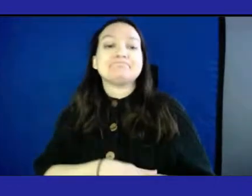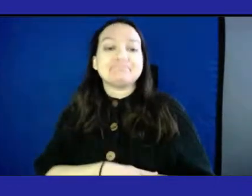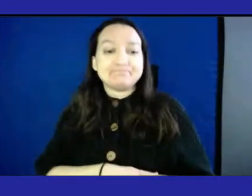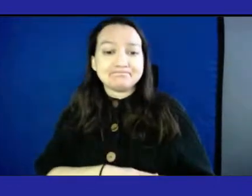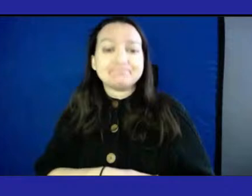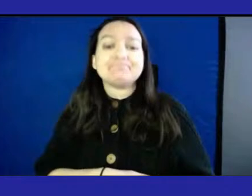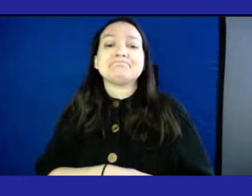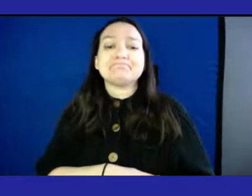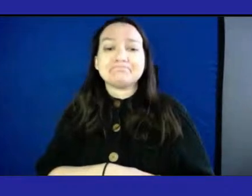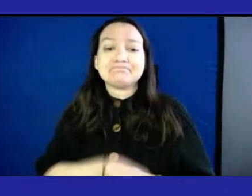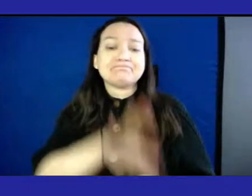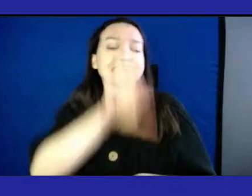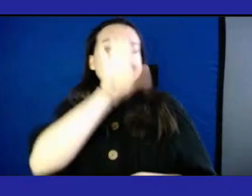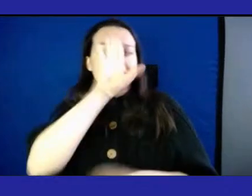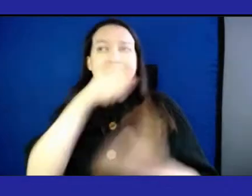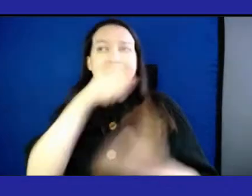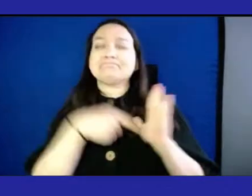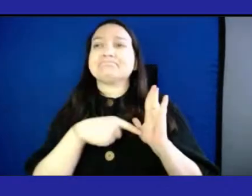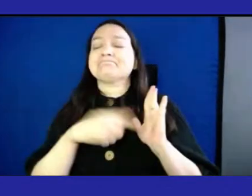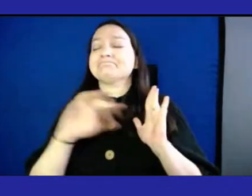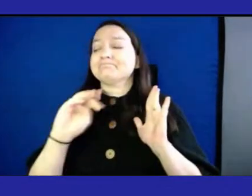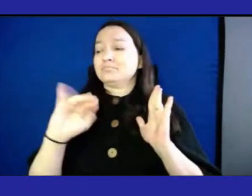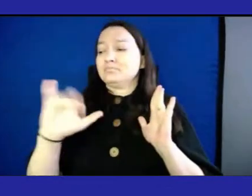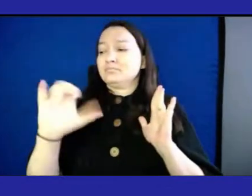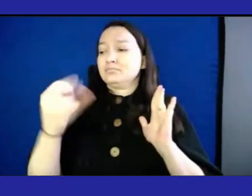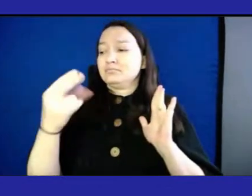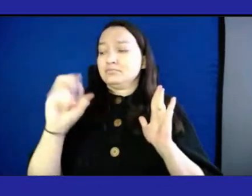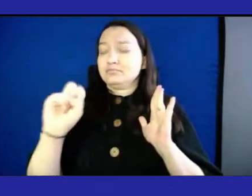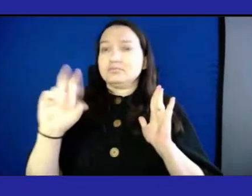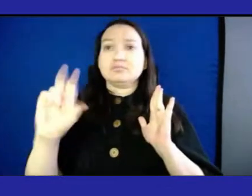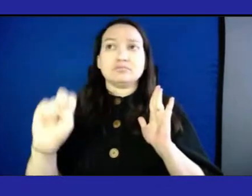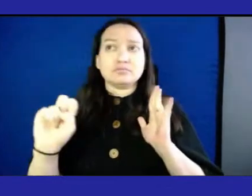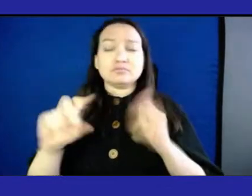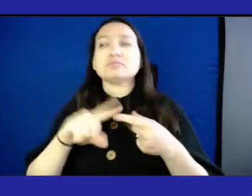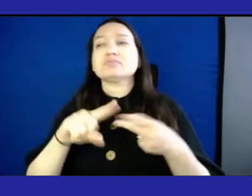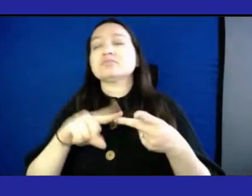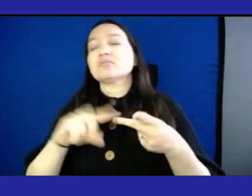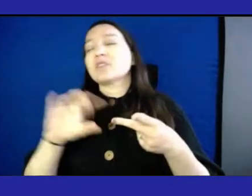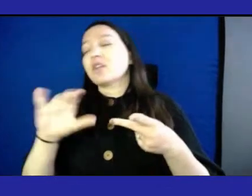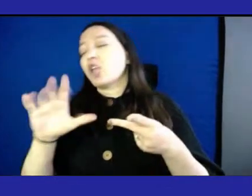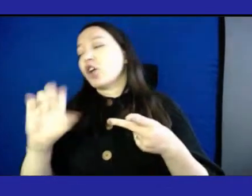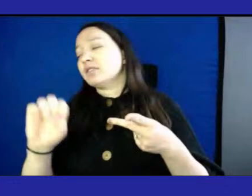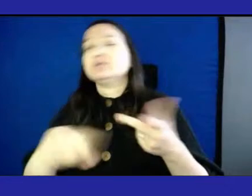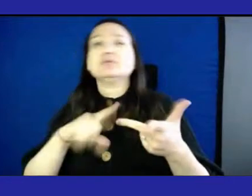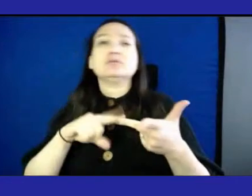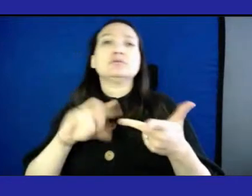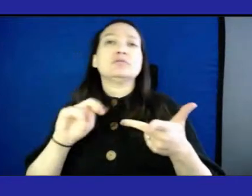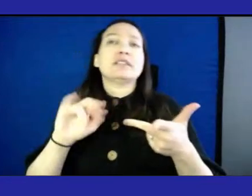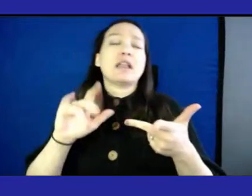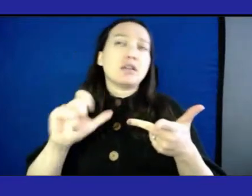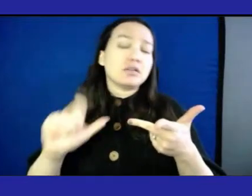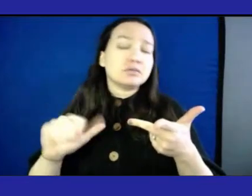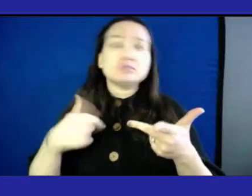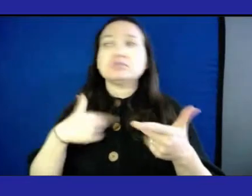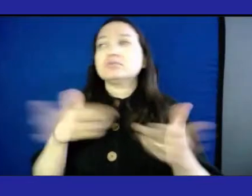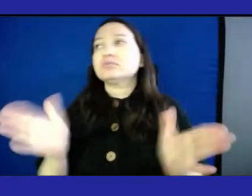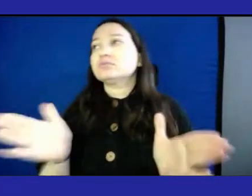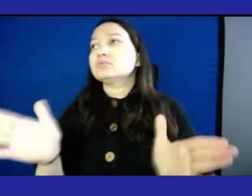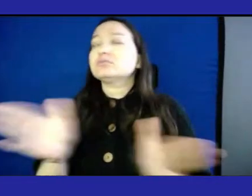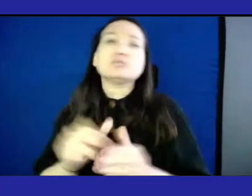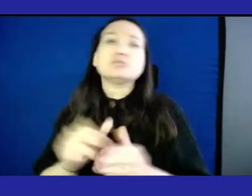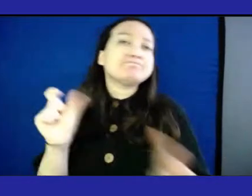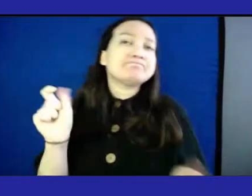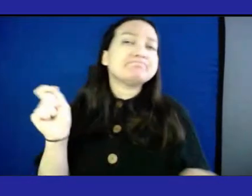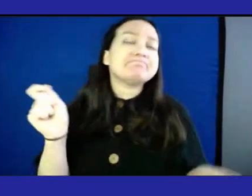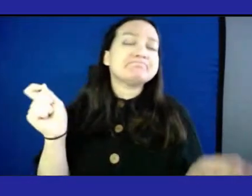one, Michelle and Nicole and Natalia have continued to nudge us, and we want to keep evolving it. You know, it's nice to